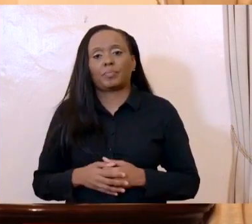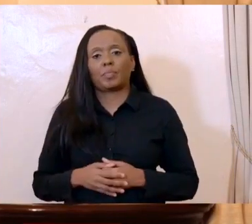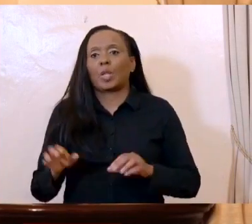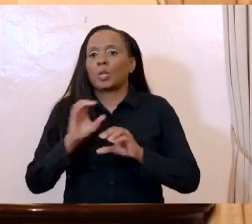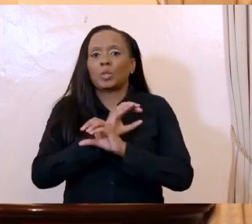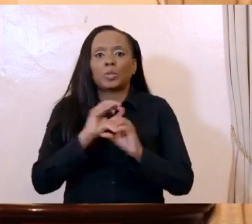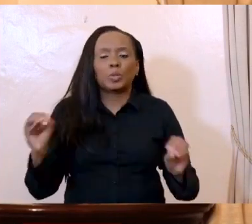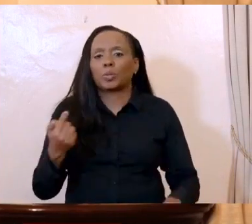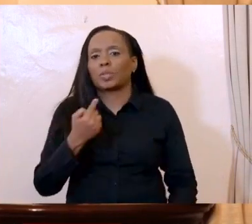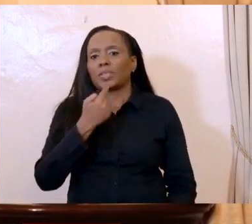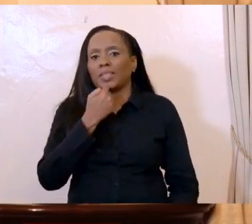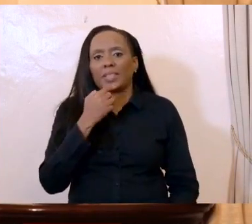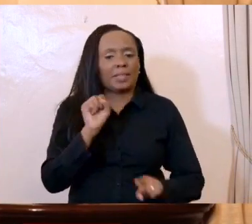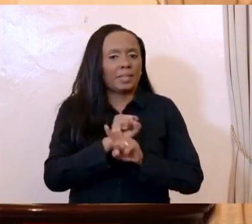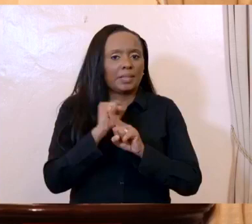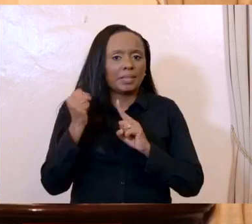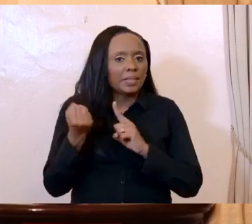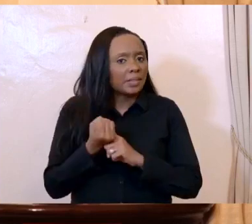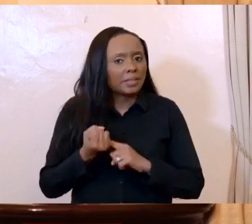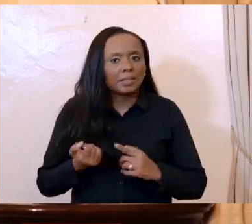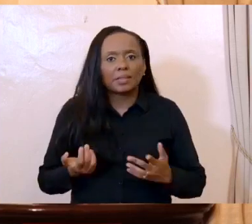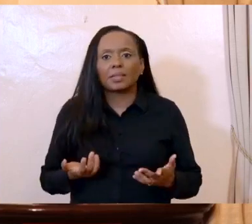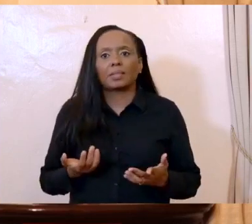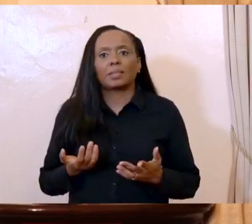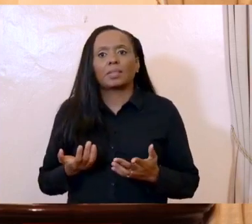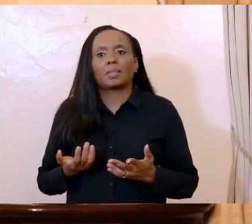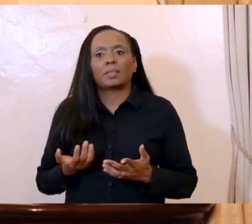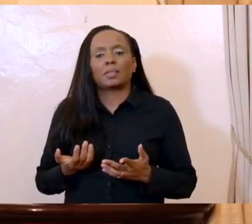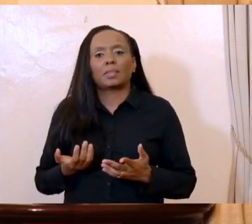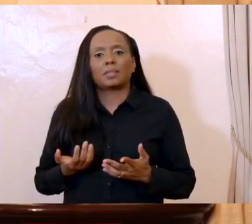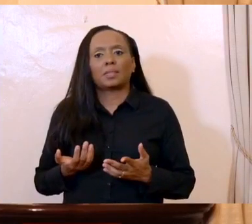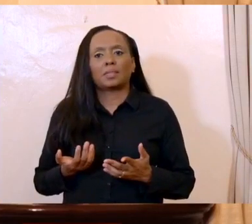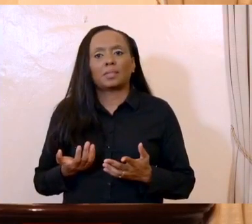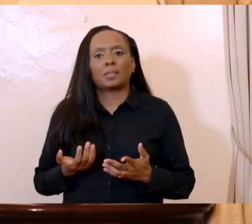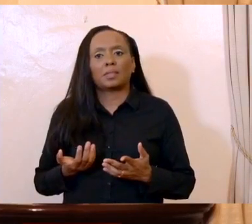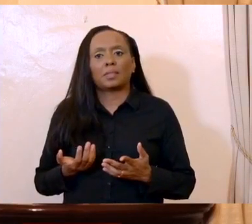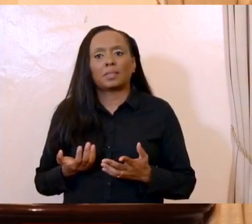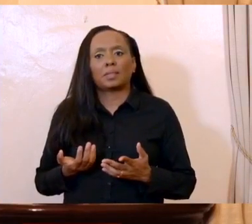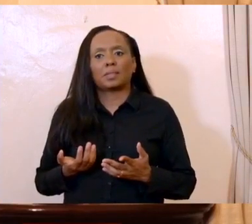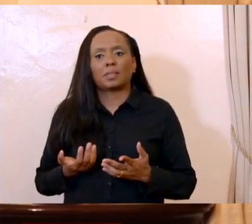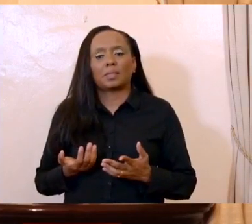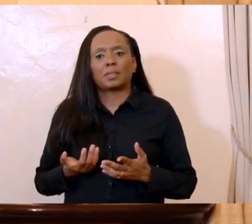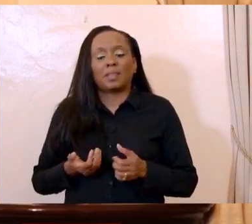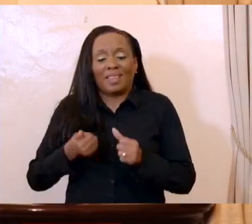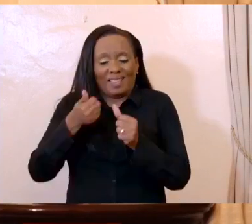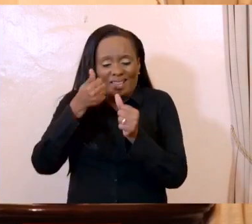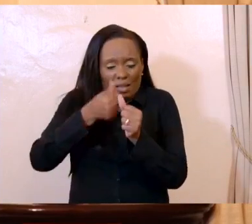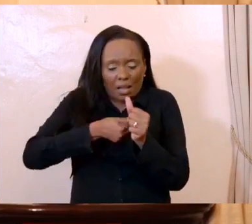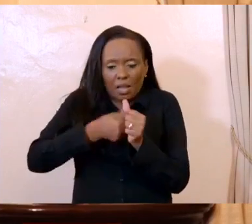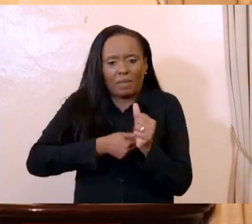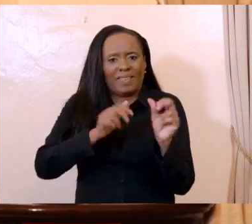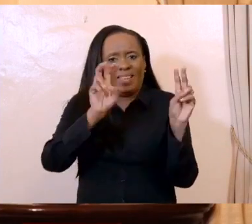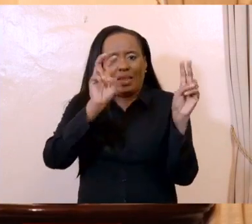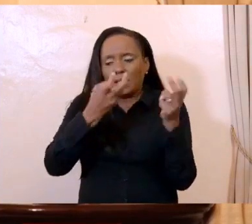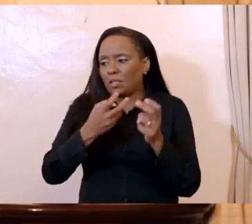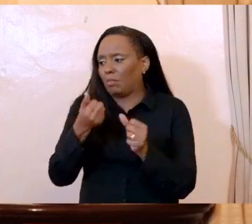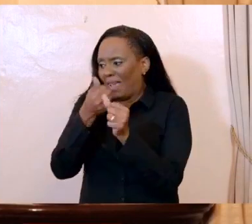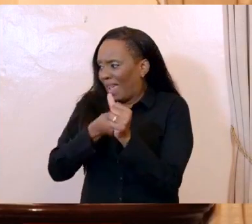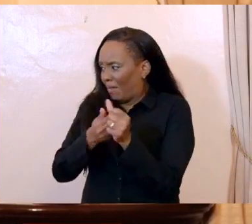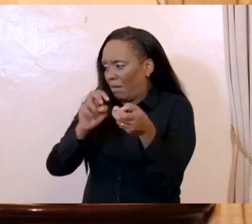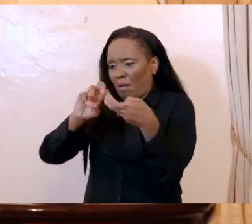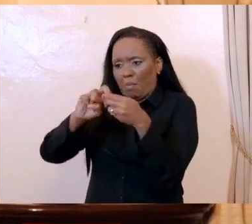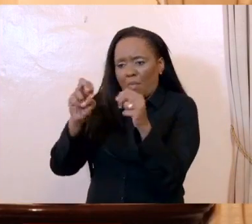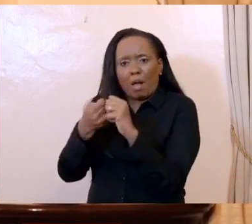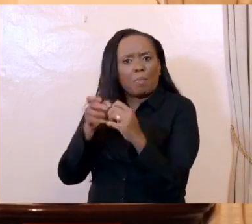serious cases, would tell you or hearken to the point that every single issue with respect to the